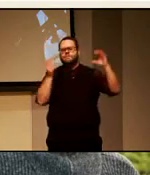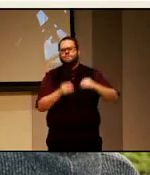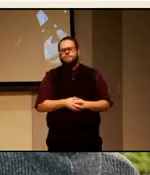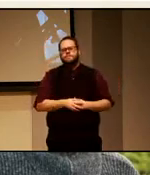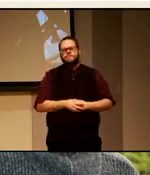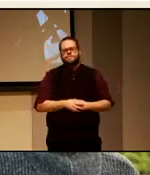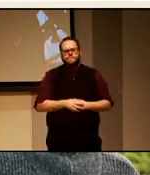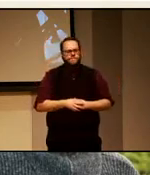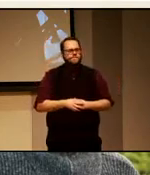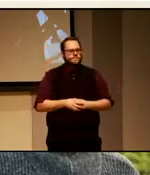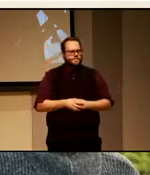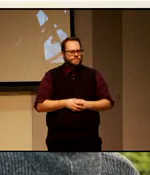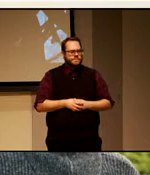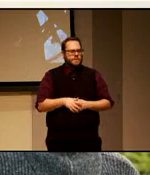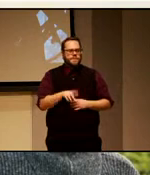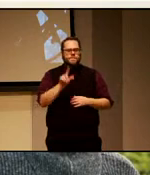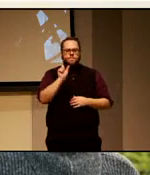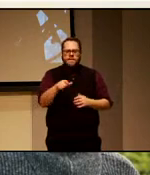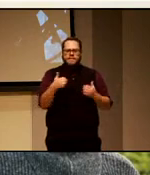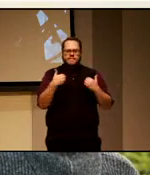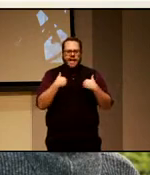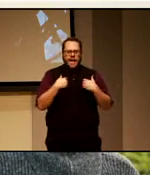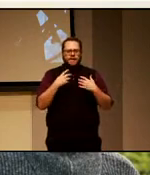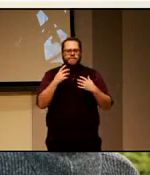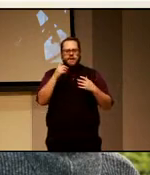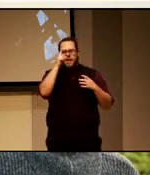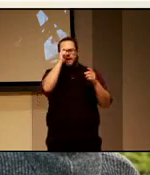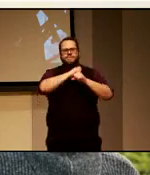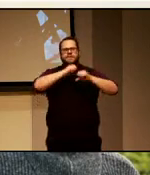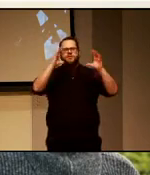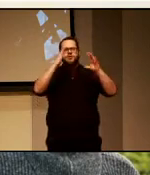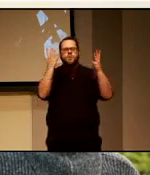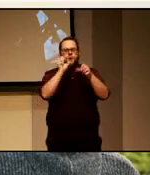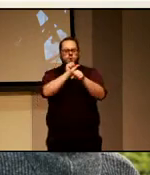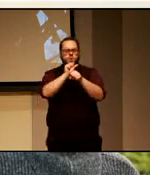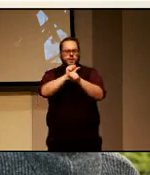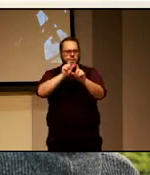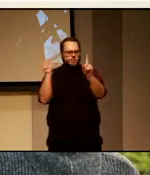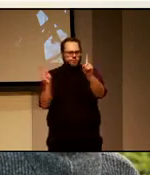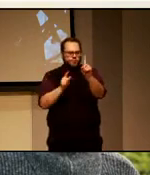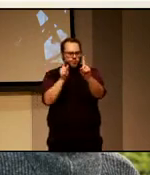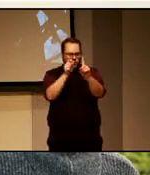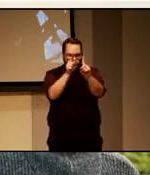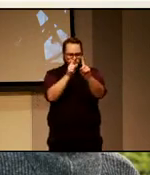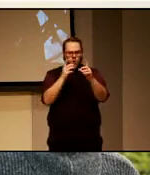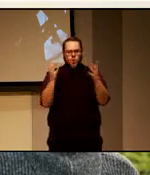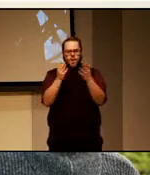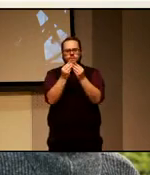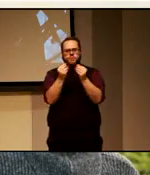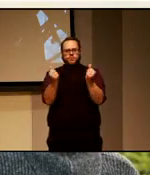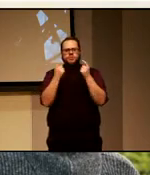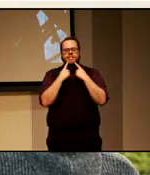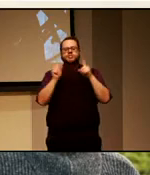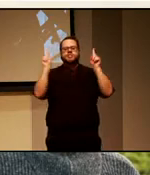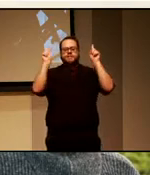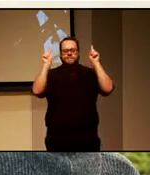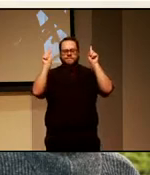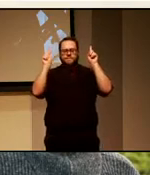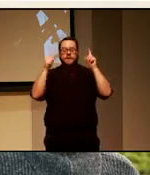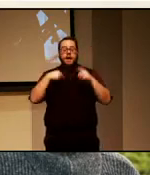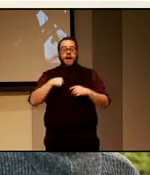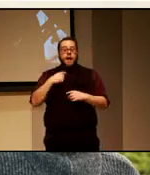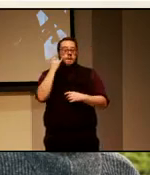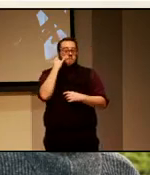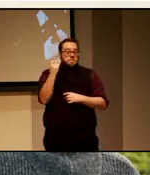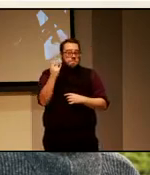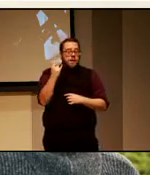We have to have a vision of what we are working towards. What are these solutions going to achieve? And I imagine